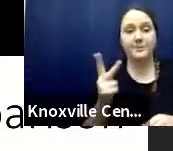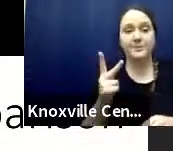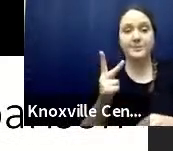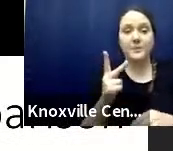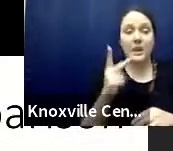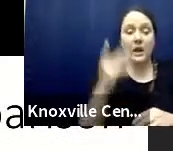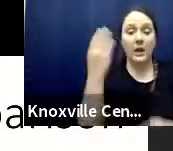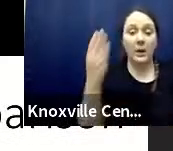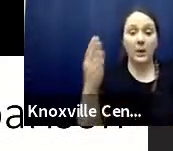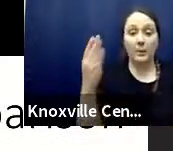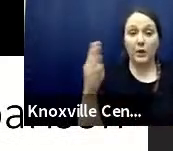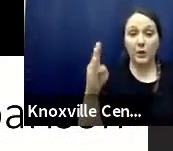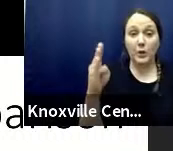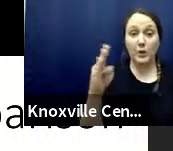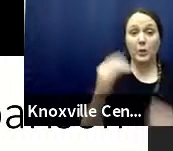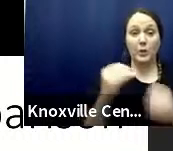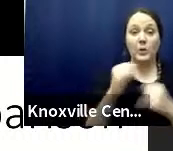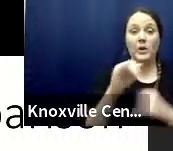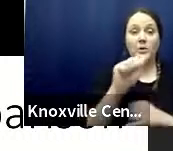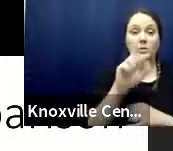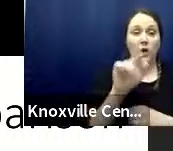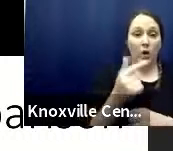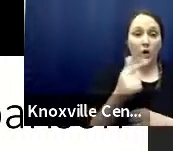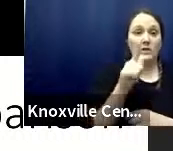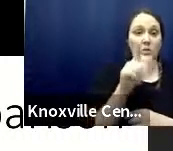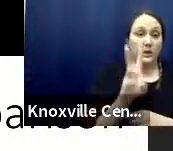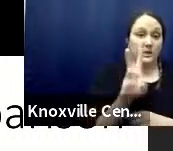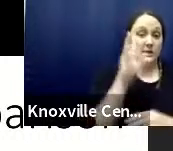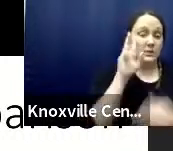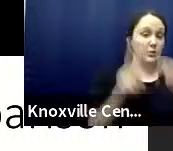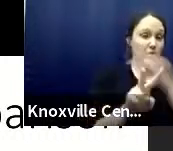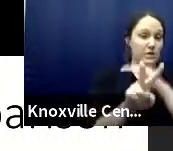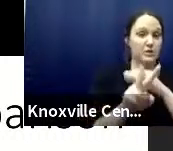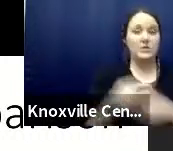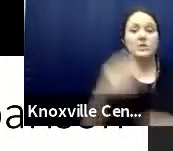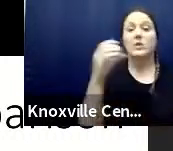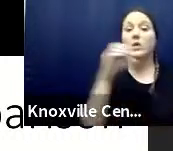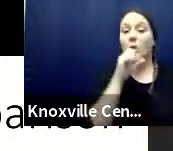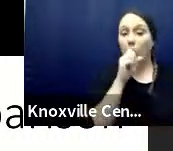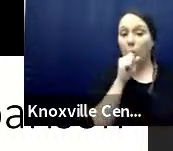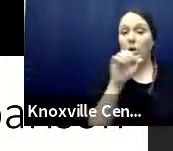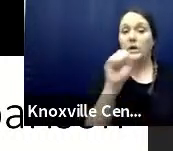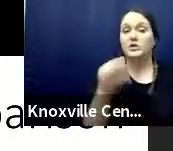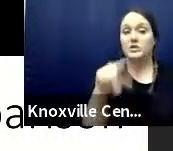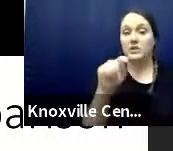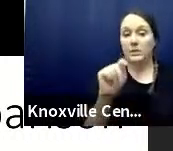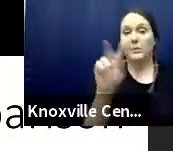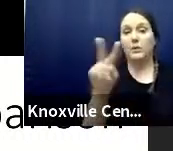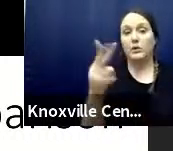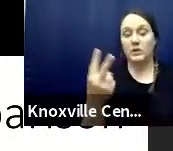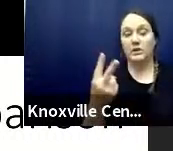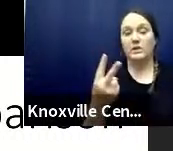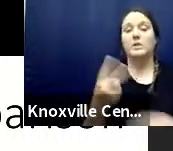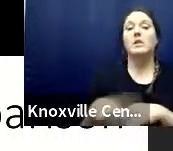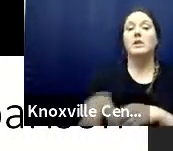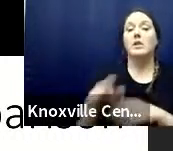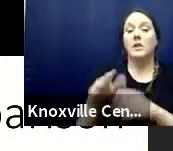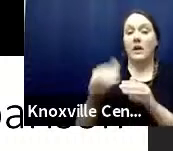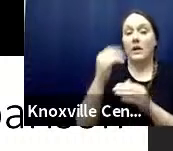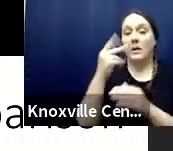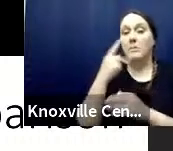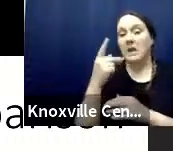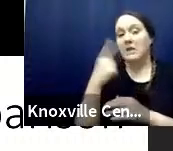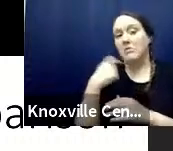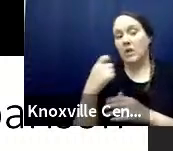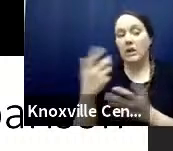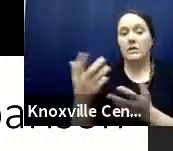the blue, which was August 26th projection, the orange, which was September 2nd, and then the pink or red,